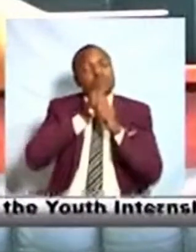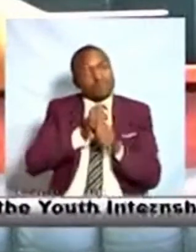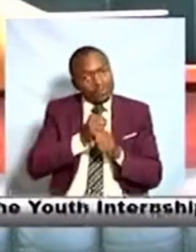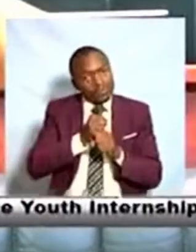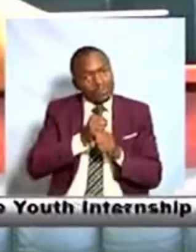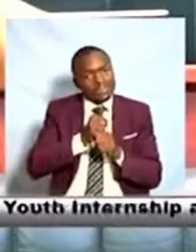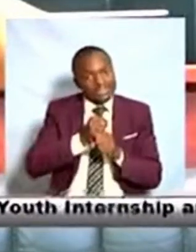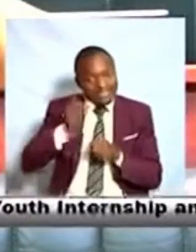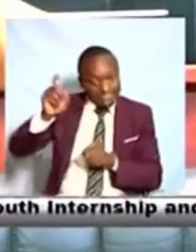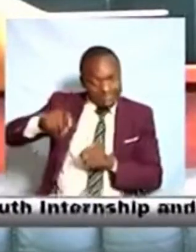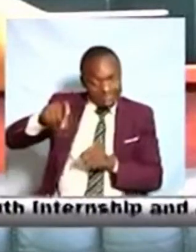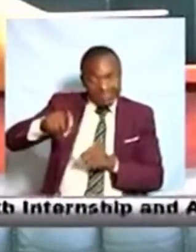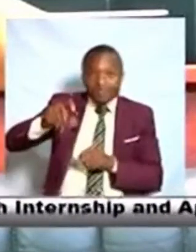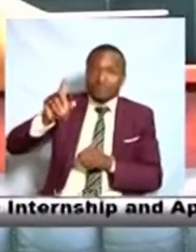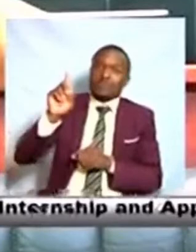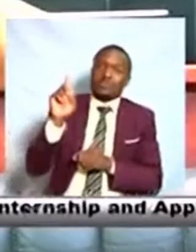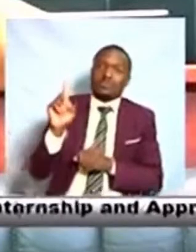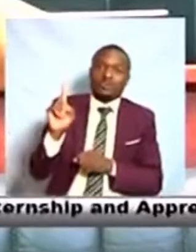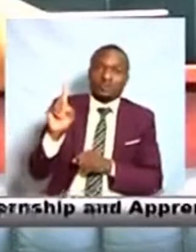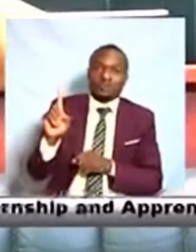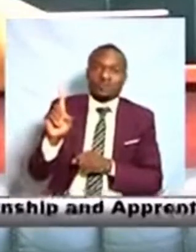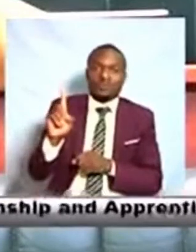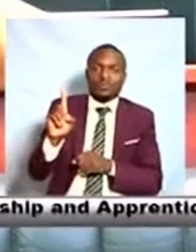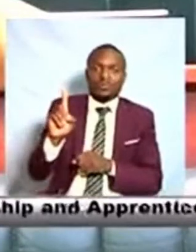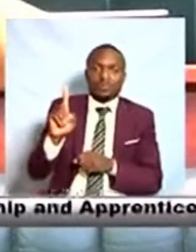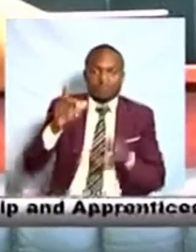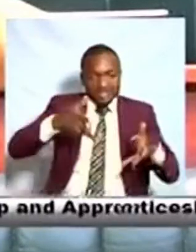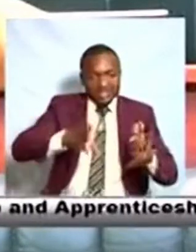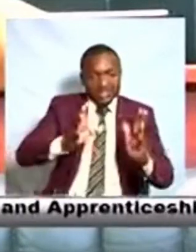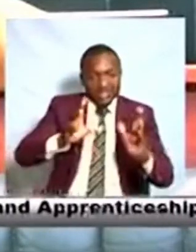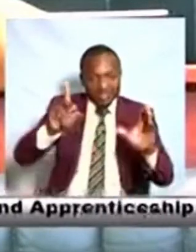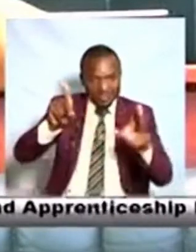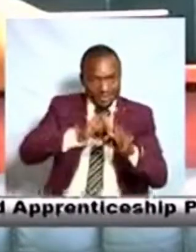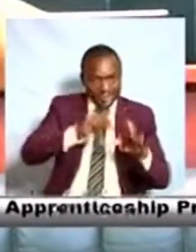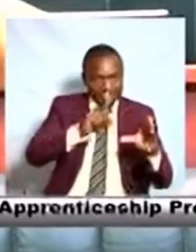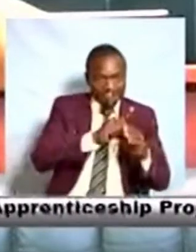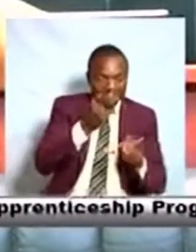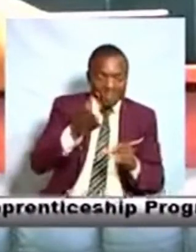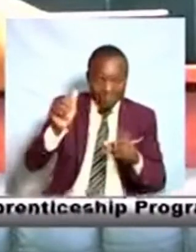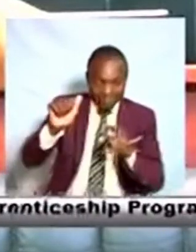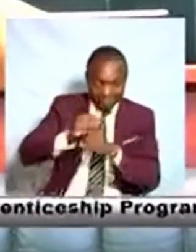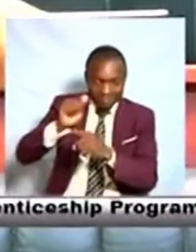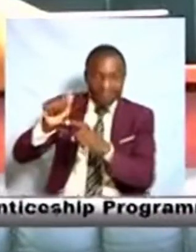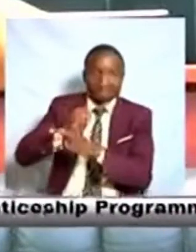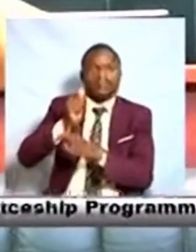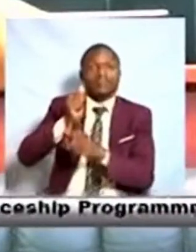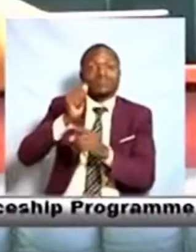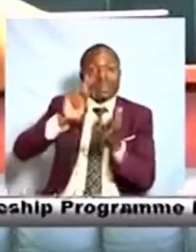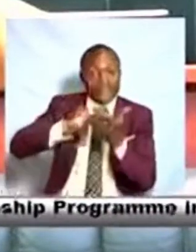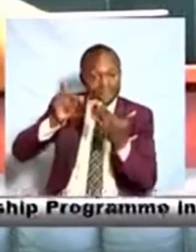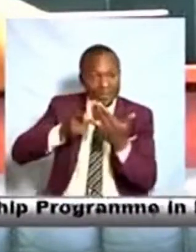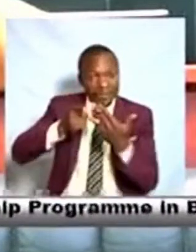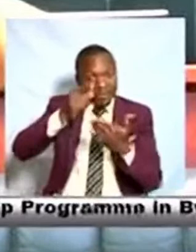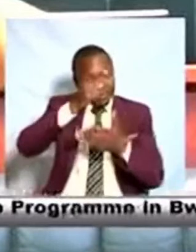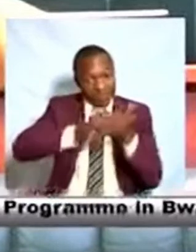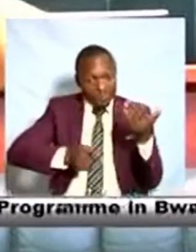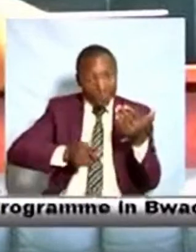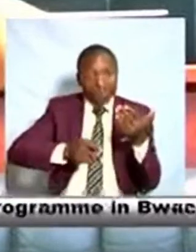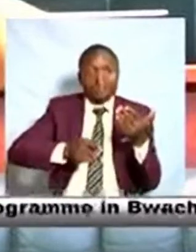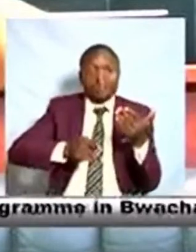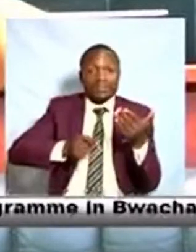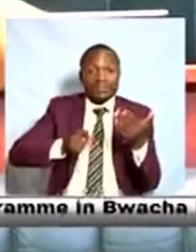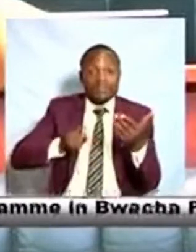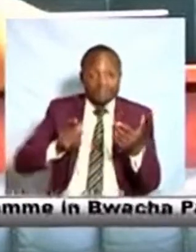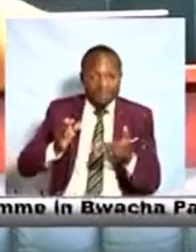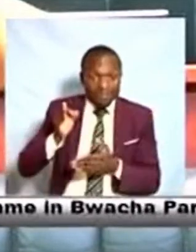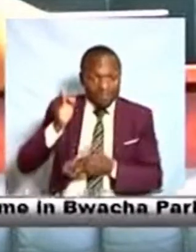to be eligible to participate in that internship program, and what the future is?